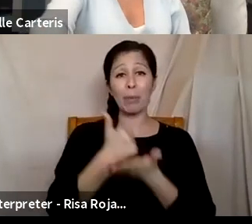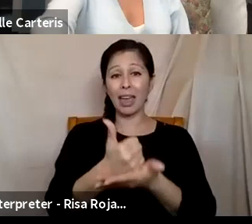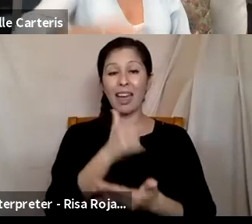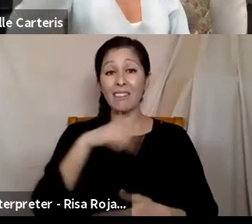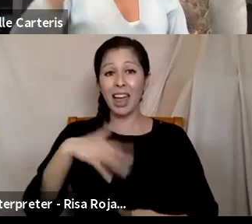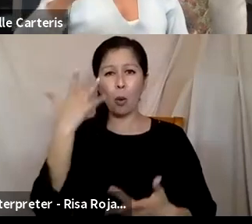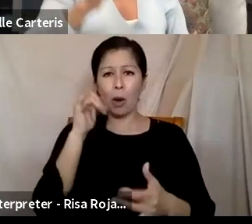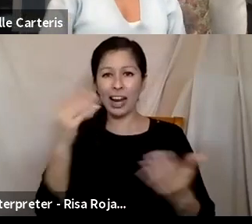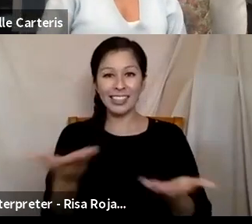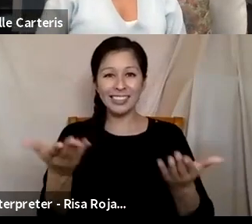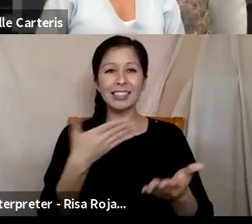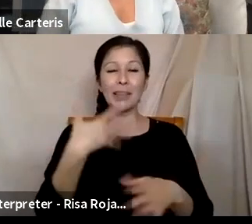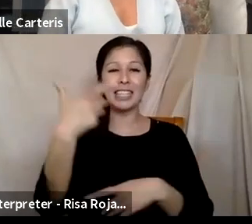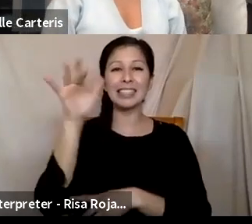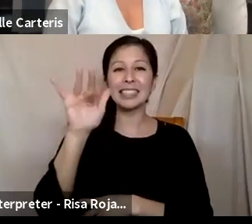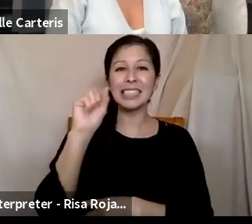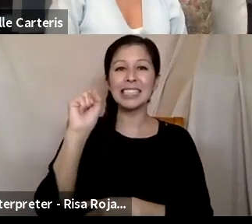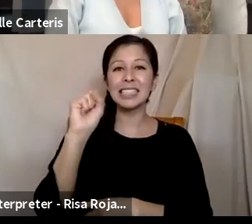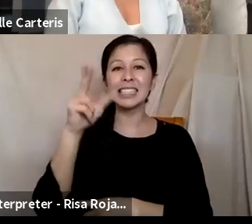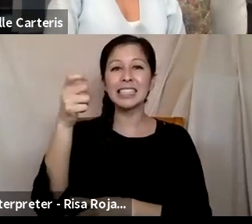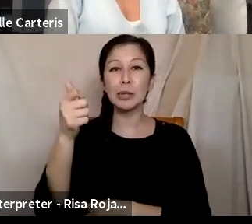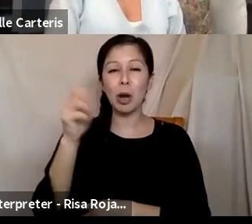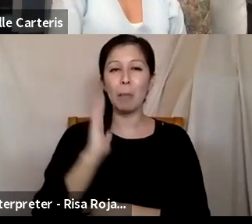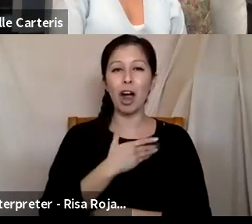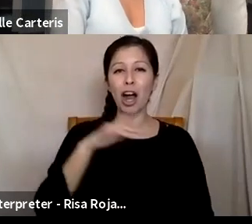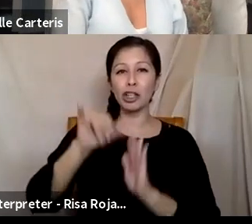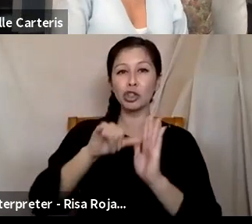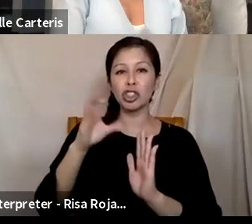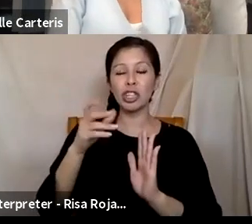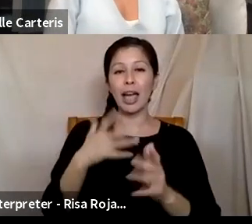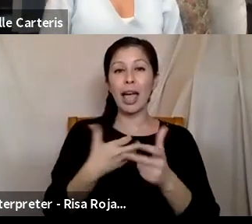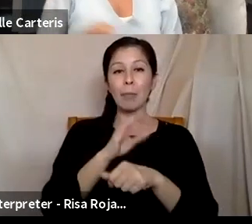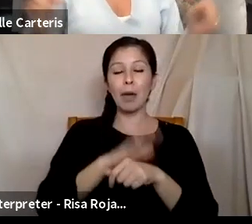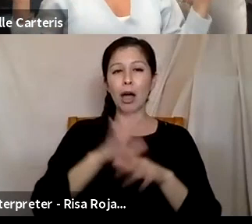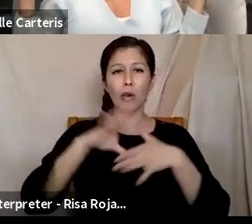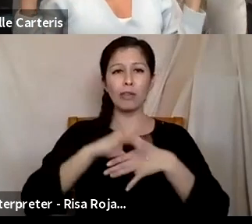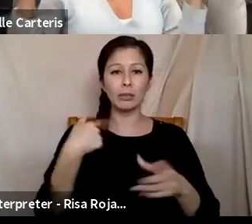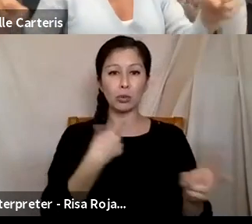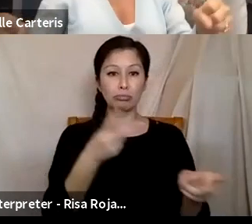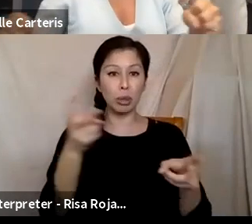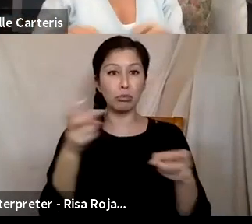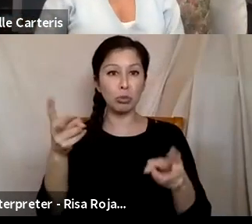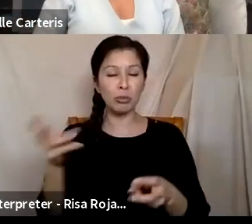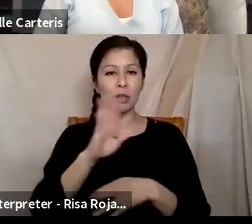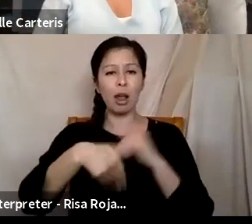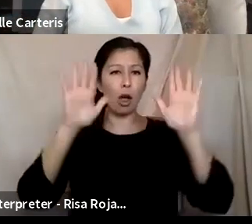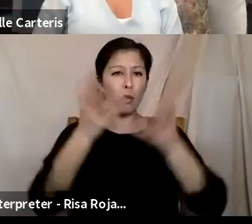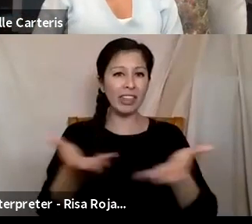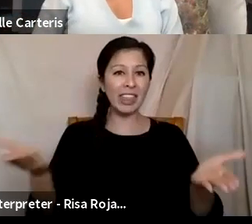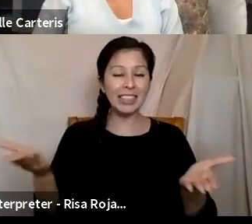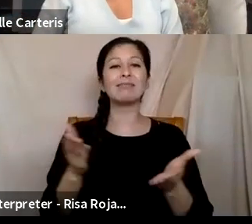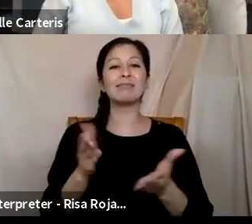while you're here, please subscribe to SAG-AFTRA's YouTube channel. Get updates on the great content we're posting, all the great things that are